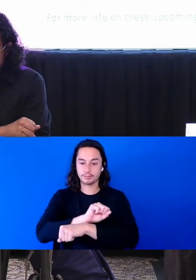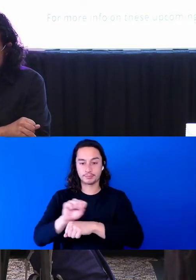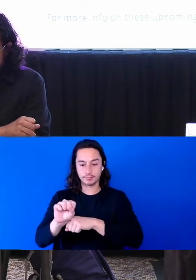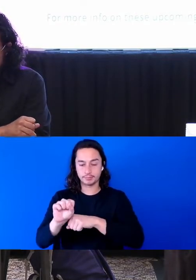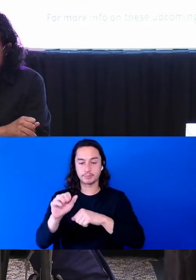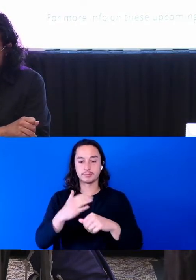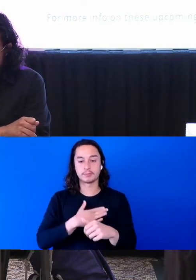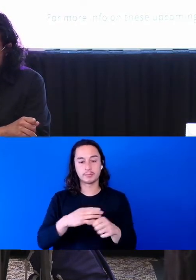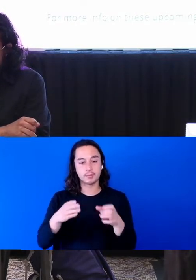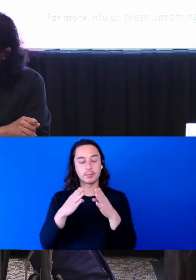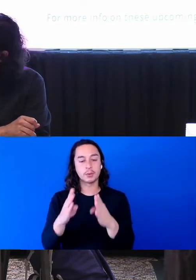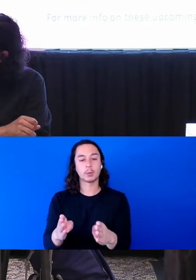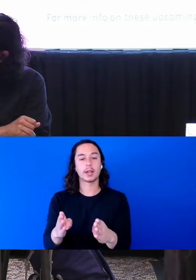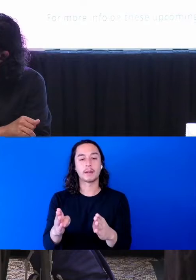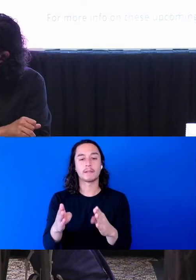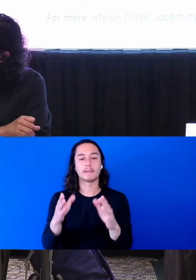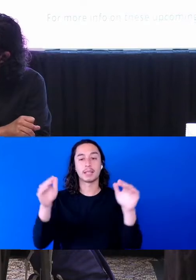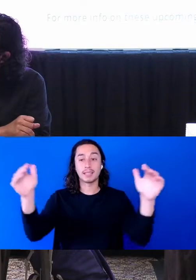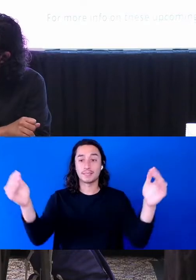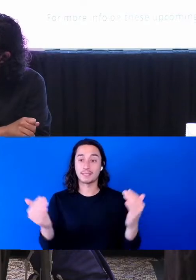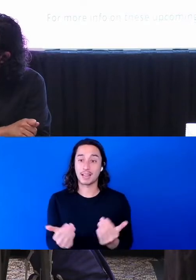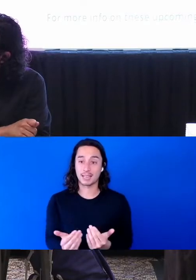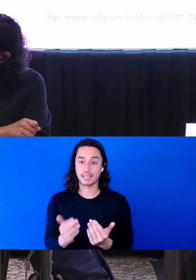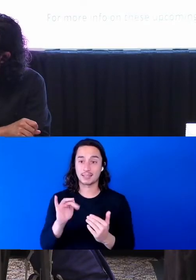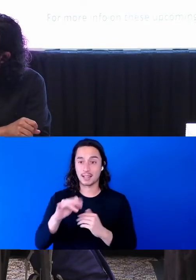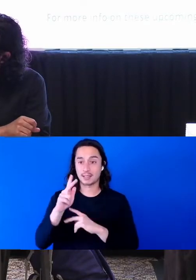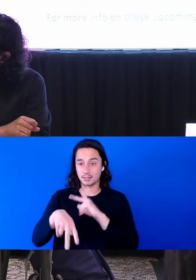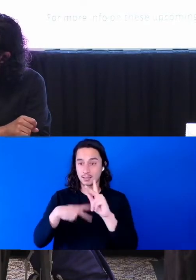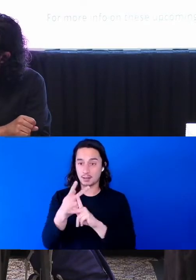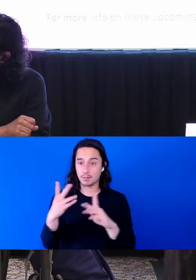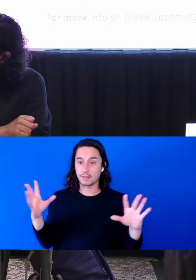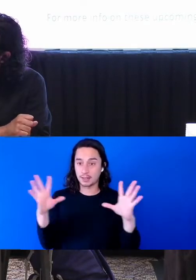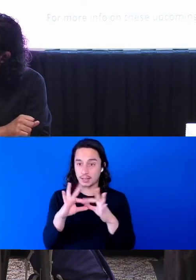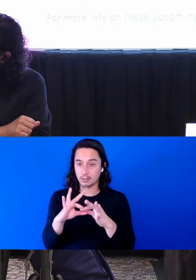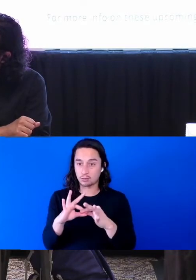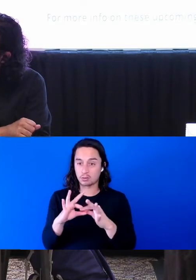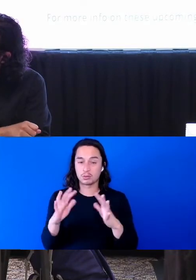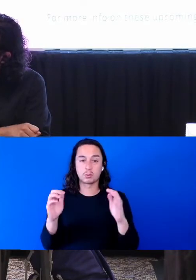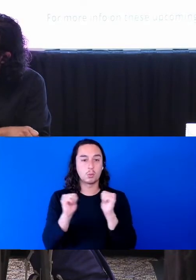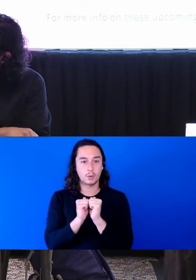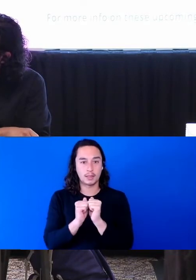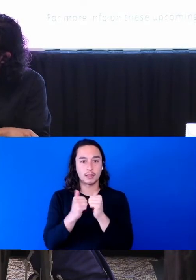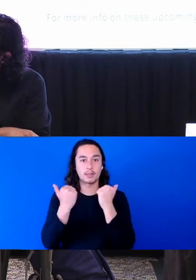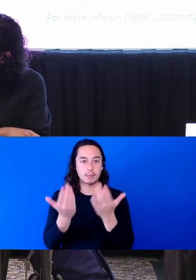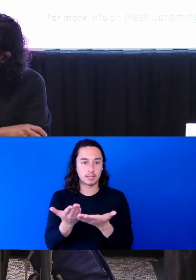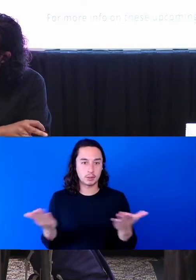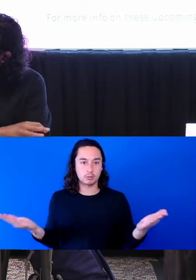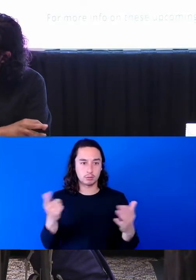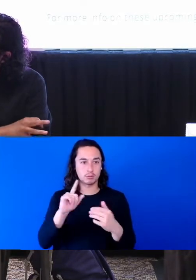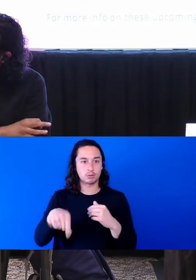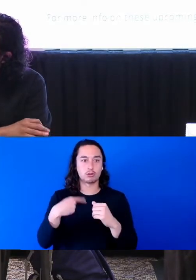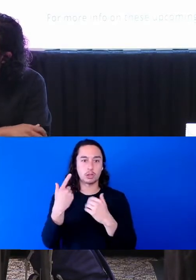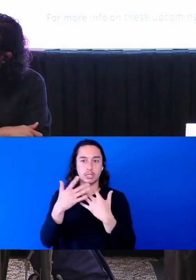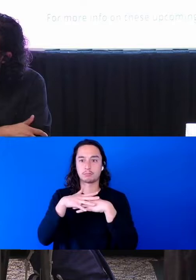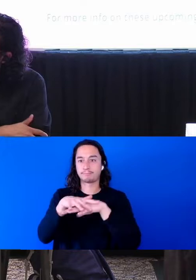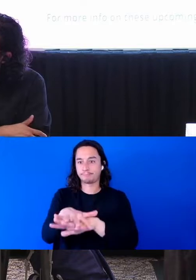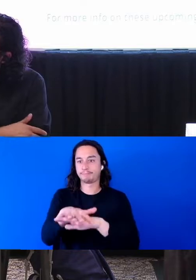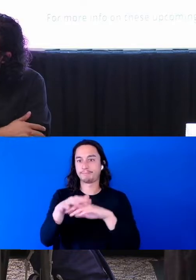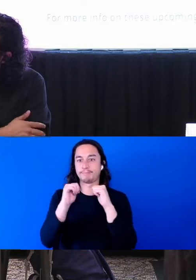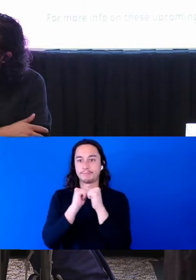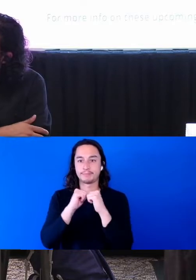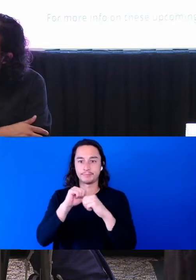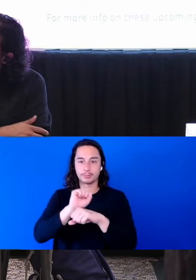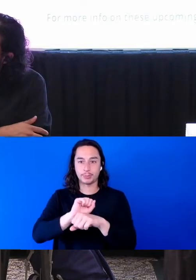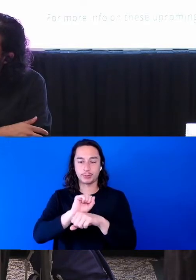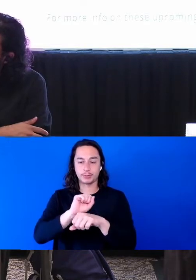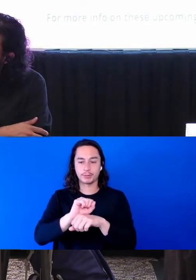like inviting those sorts of connections with the material, is to just embed them in the work and then hopefully